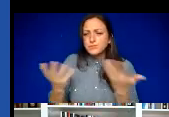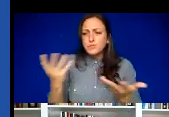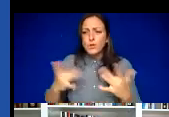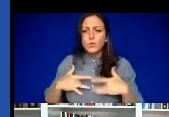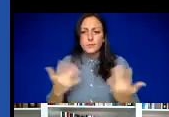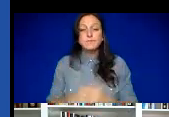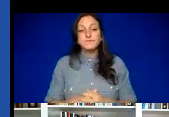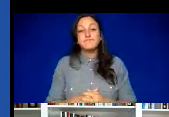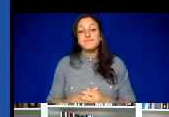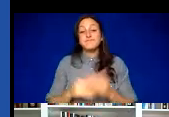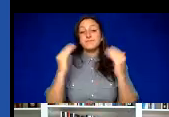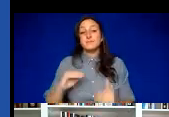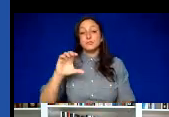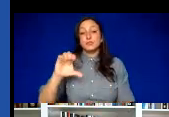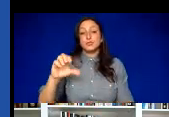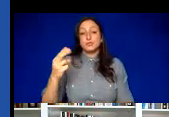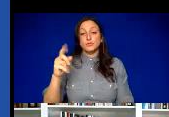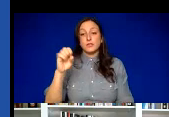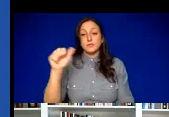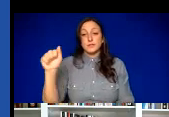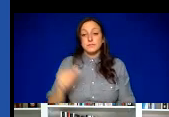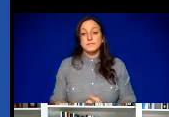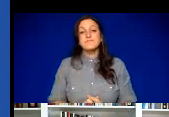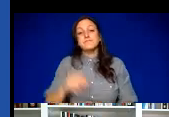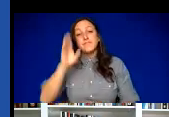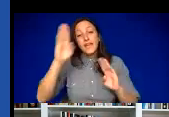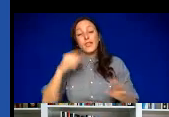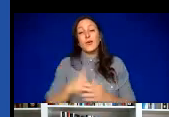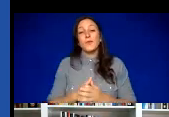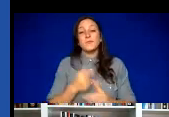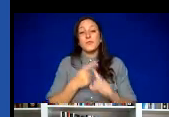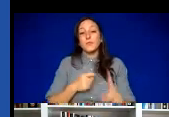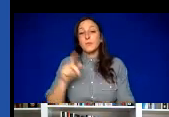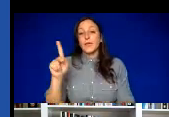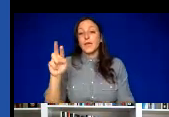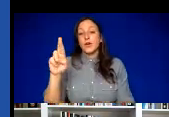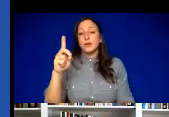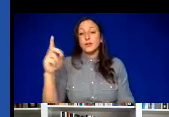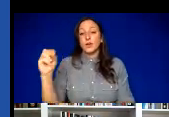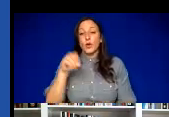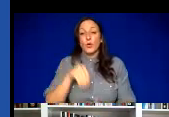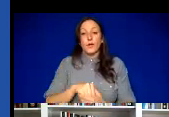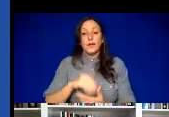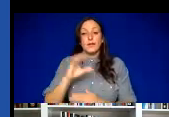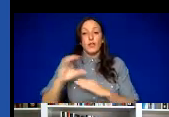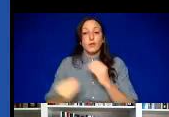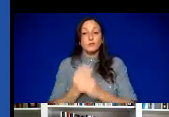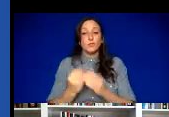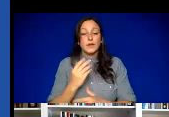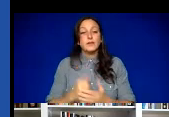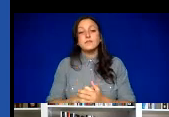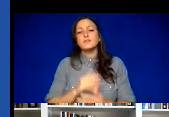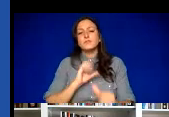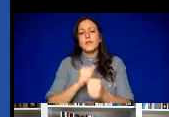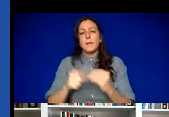Great, thank you. Chelsea, let's go to you. Hi there, Chelsea Brensel with CareDio in Colorado Springs. Just a follow-up question to that Dr.